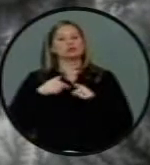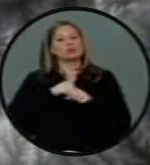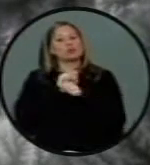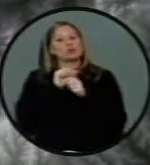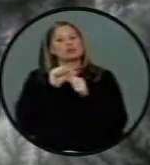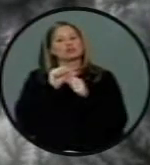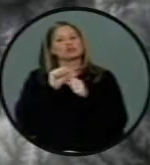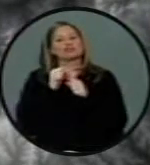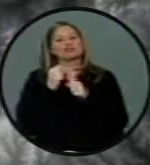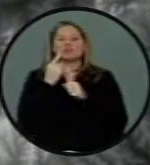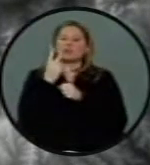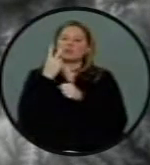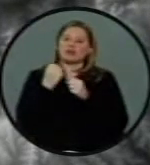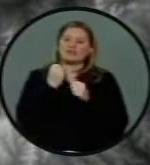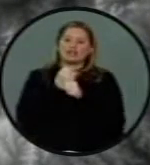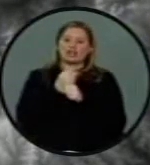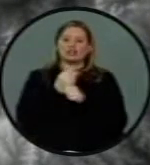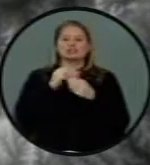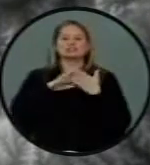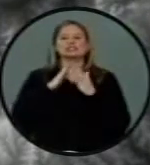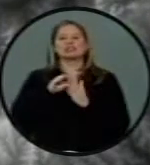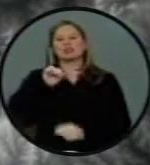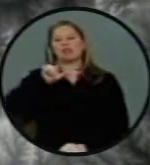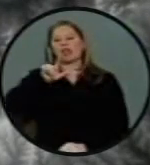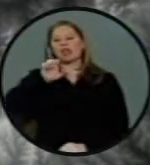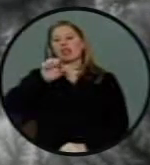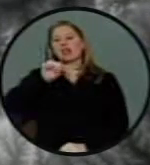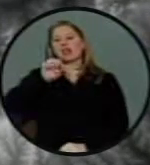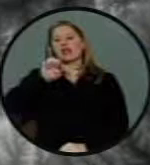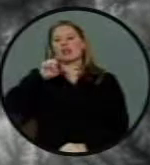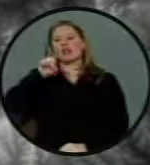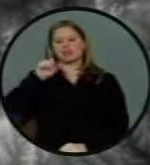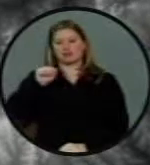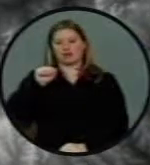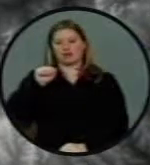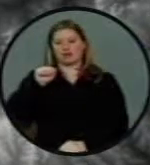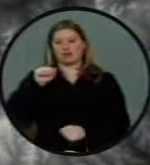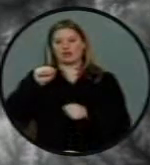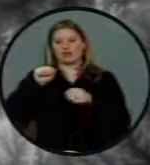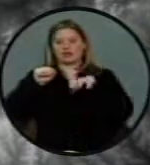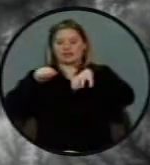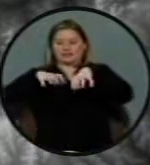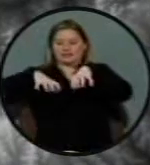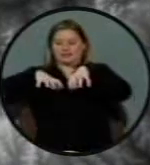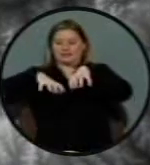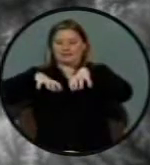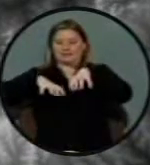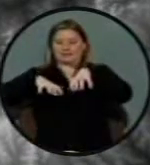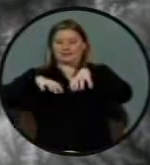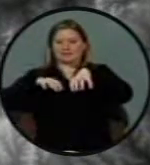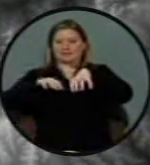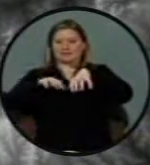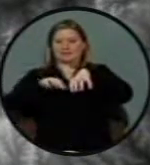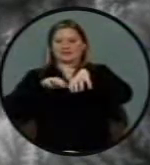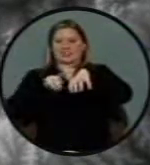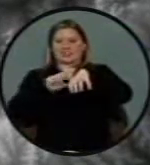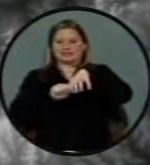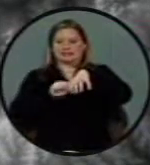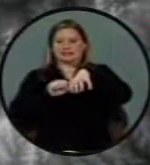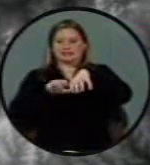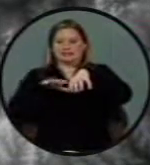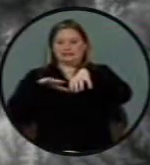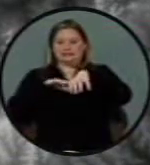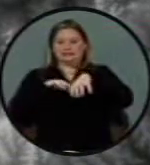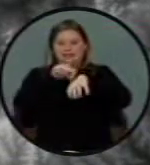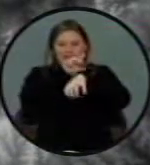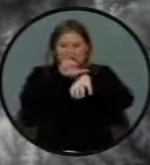for about 1.5 years at the city of Lenexa, which is a suburb in the southwestern portion of our metro on the Kansas side, and they're our most